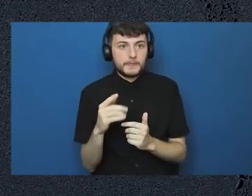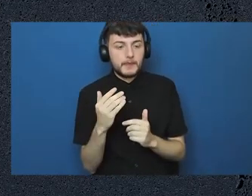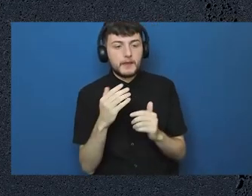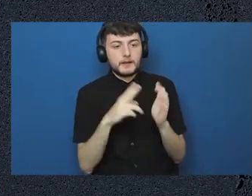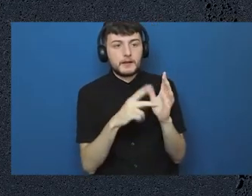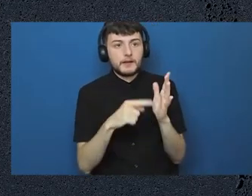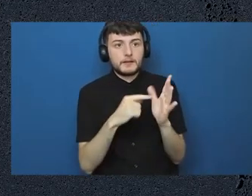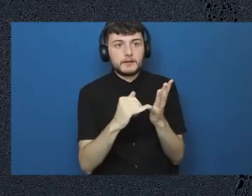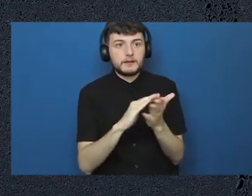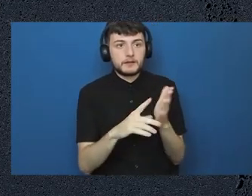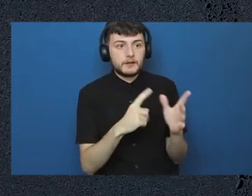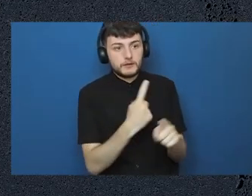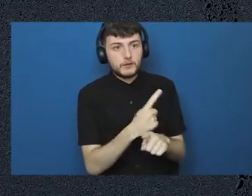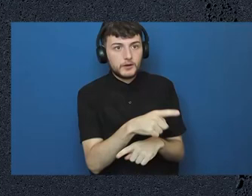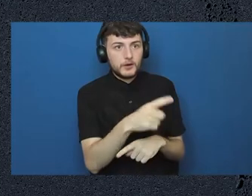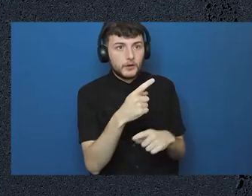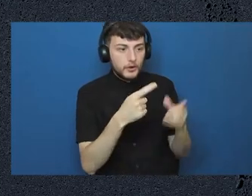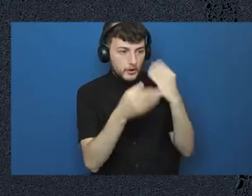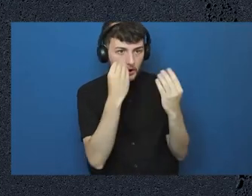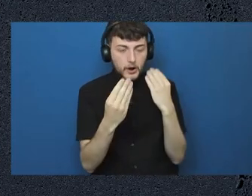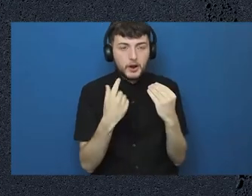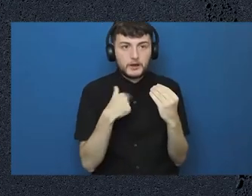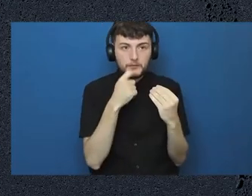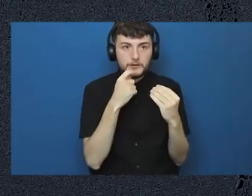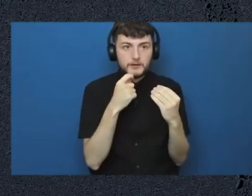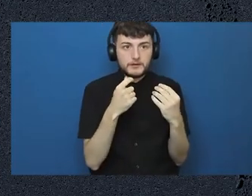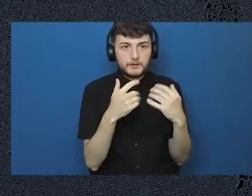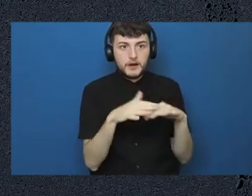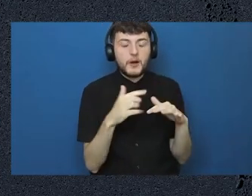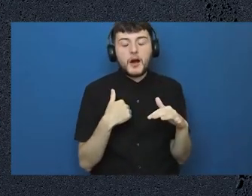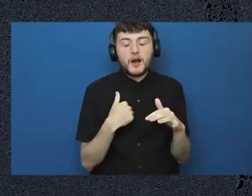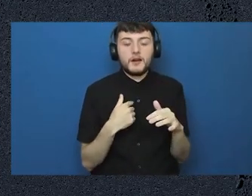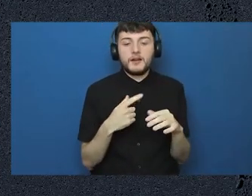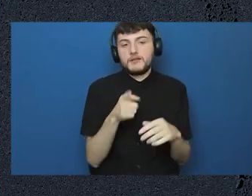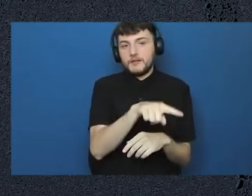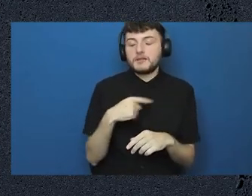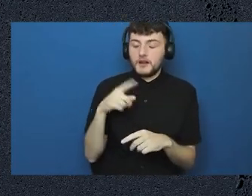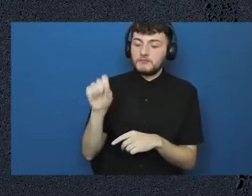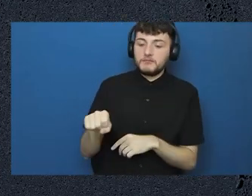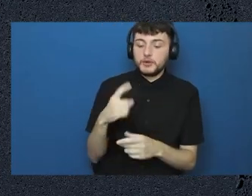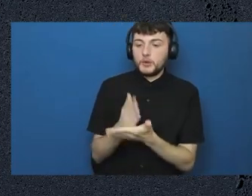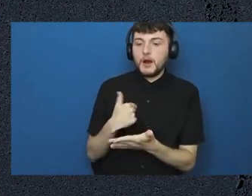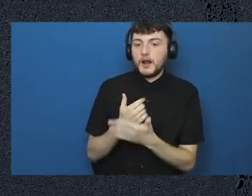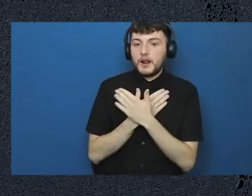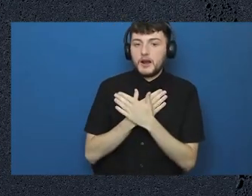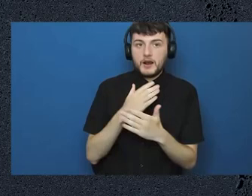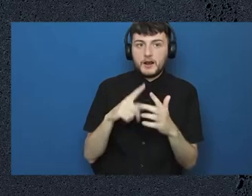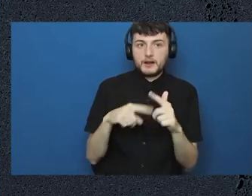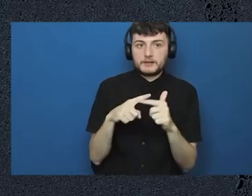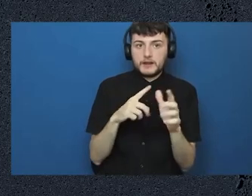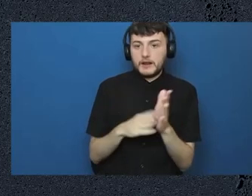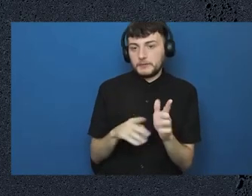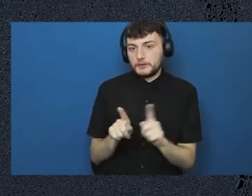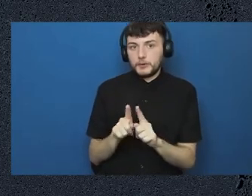kind of satisfying. Well, yeah, I have to admit, I kind of liked exams. Yeah. So I knew how to study and regurgitate those